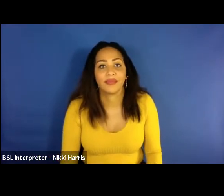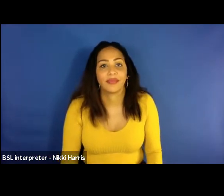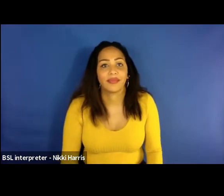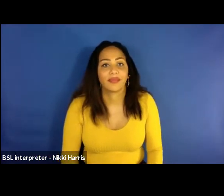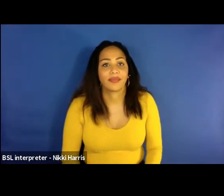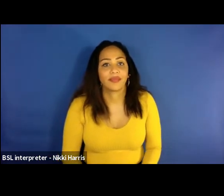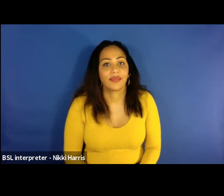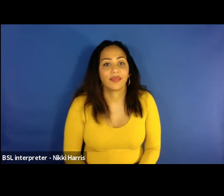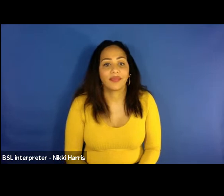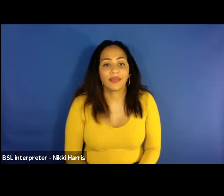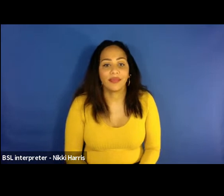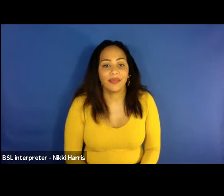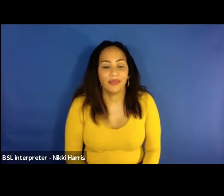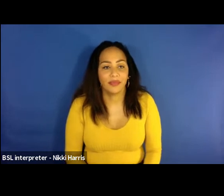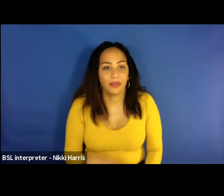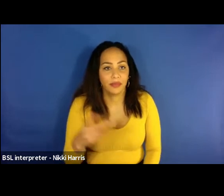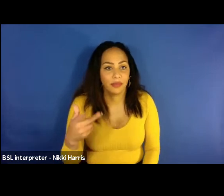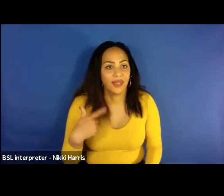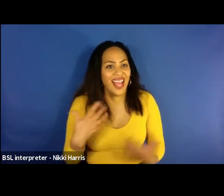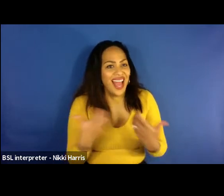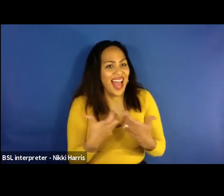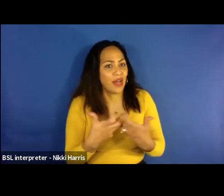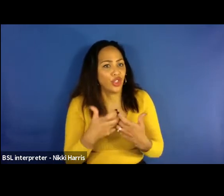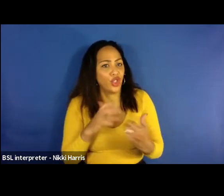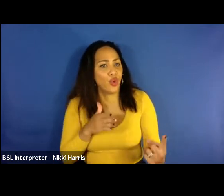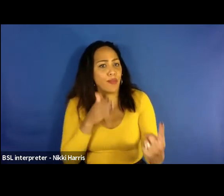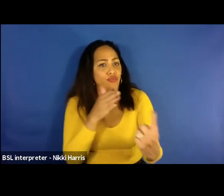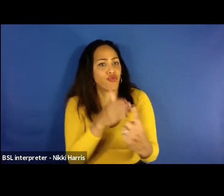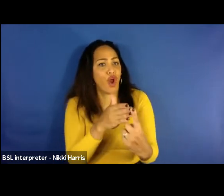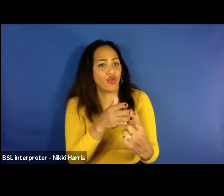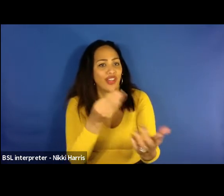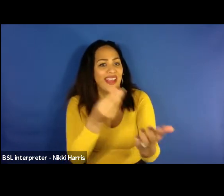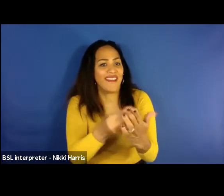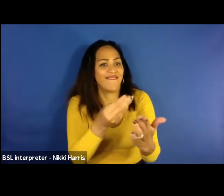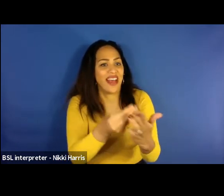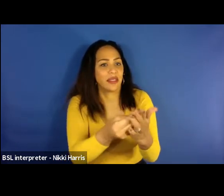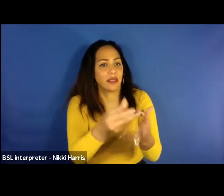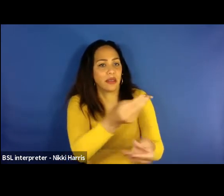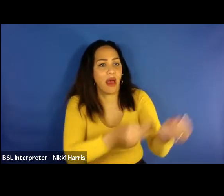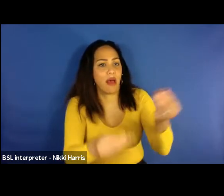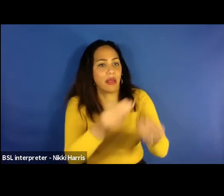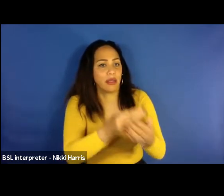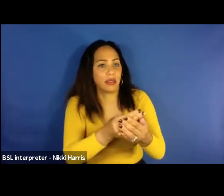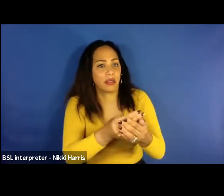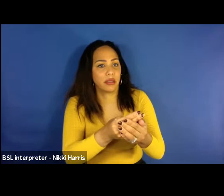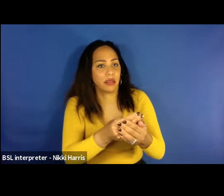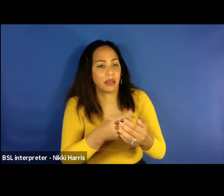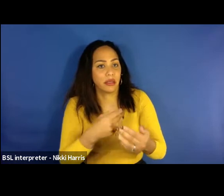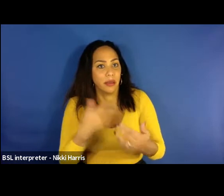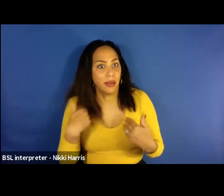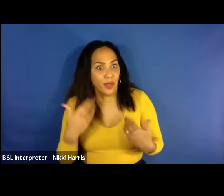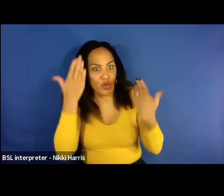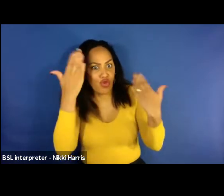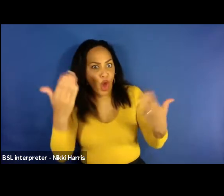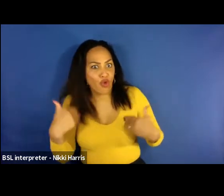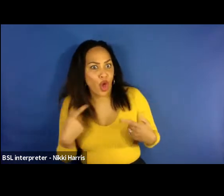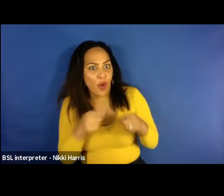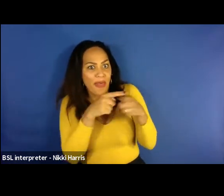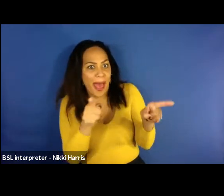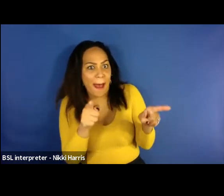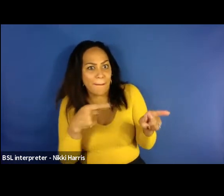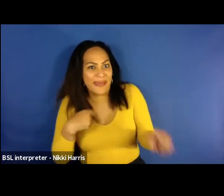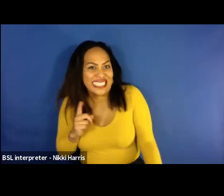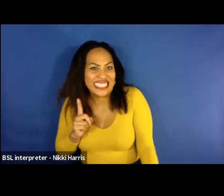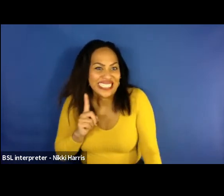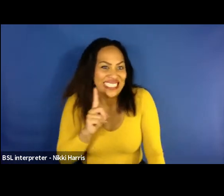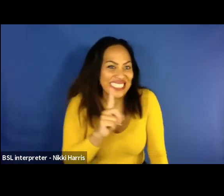of investors, not necessarily organizations, but people who you do not know, but would potentially invest? Oh, this is a question and a